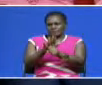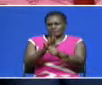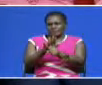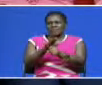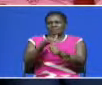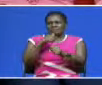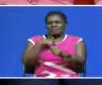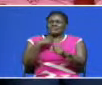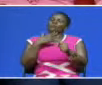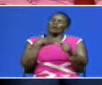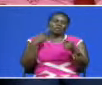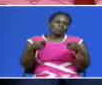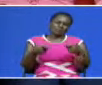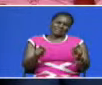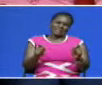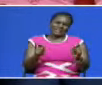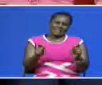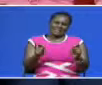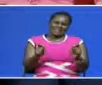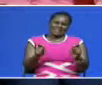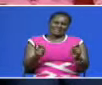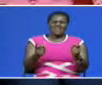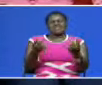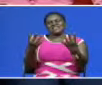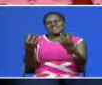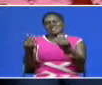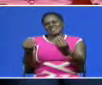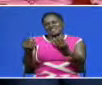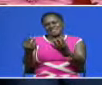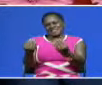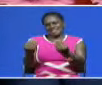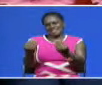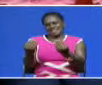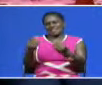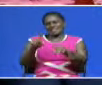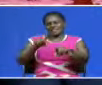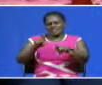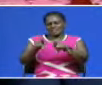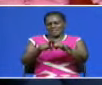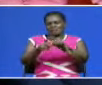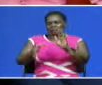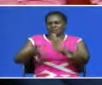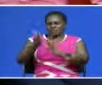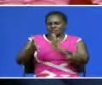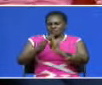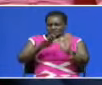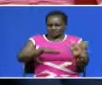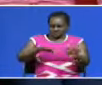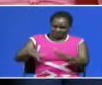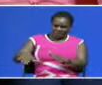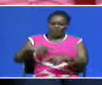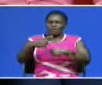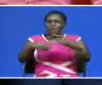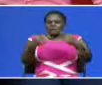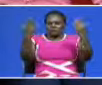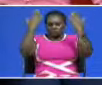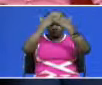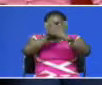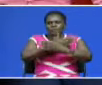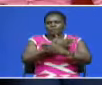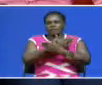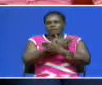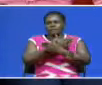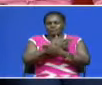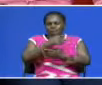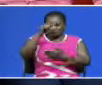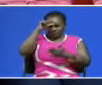can't wait to try it. Well, it's all about ease and convenience, as he's mentioned. Now, let's continue. Tonight,